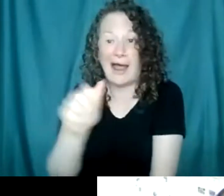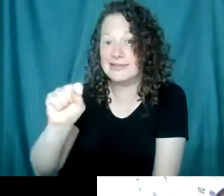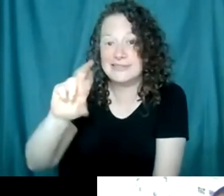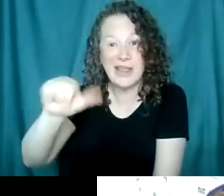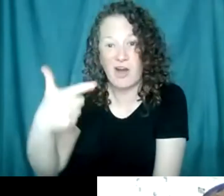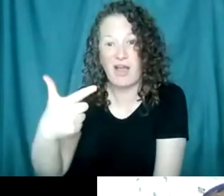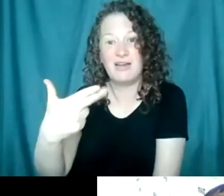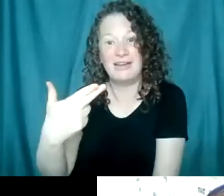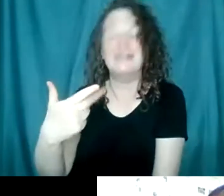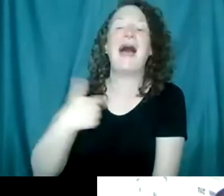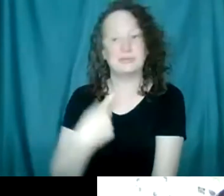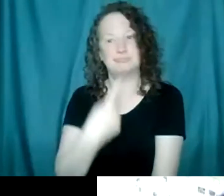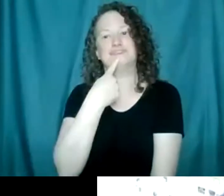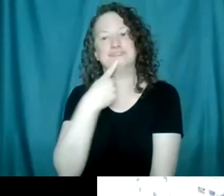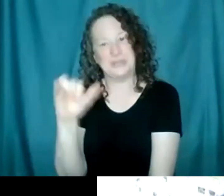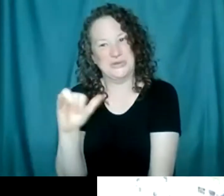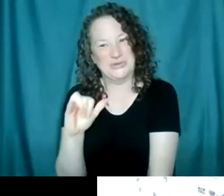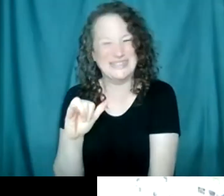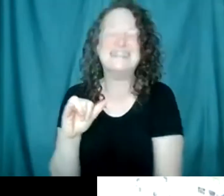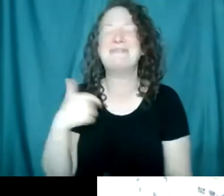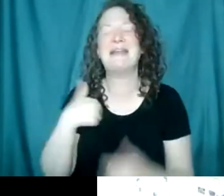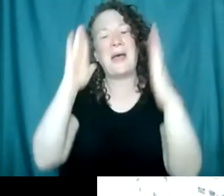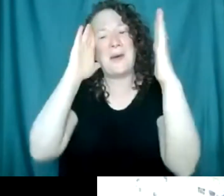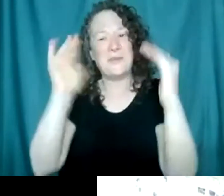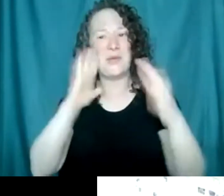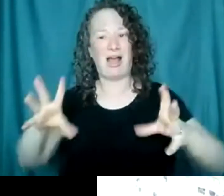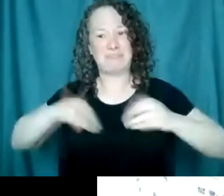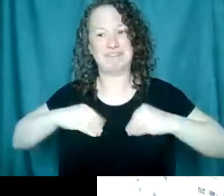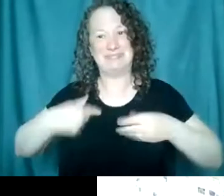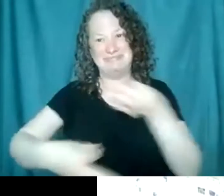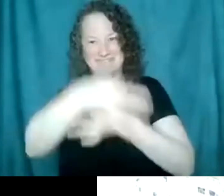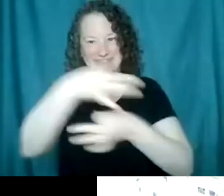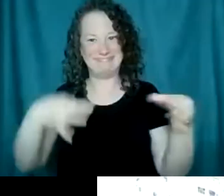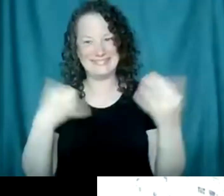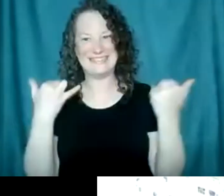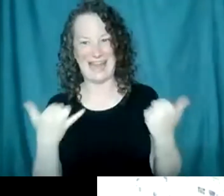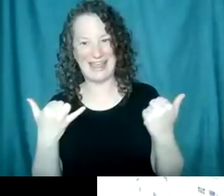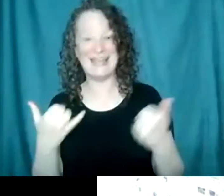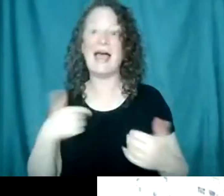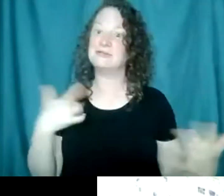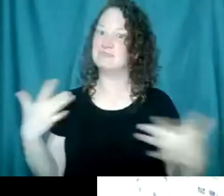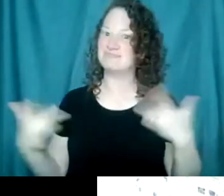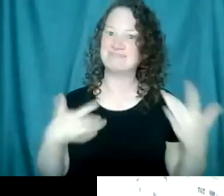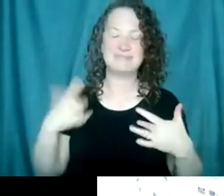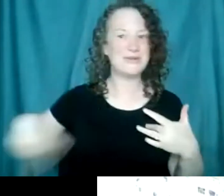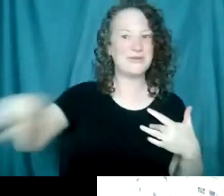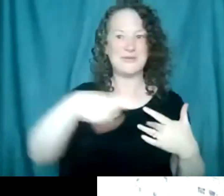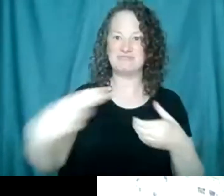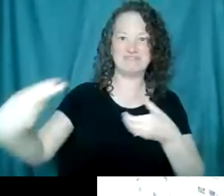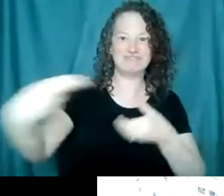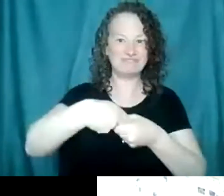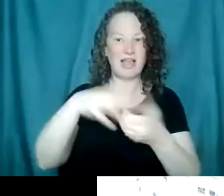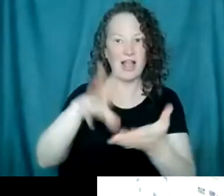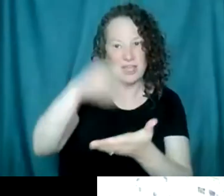But nonetheless, I hope you'll accept the substitution of me today. I'm really, really excited that you're all here with us to learn about